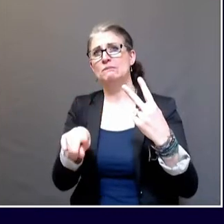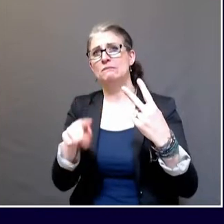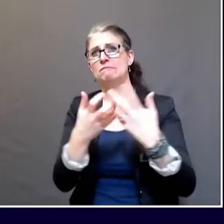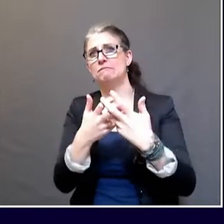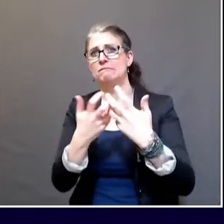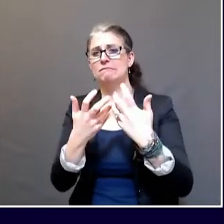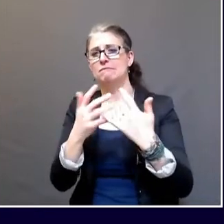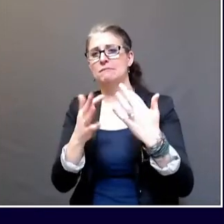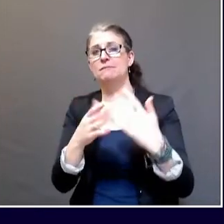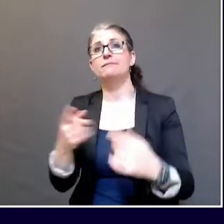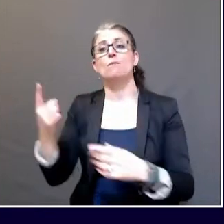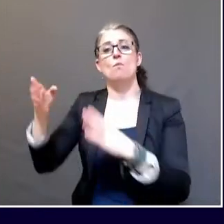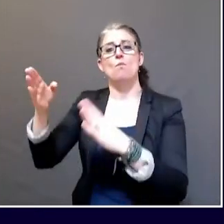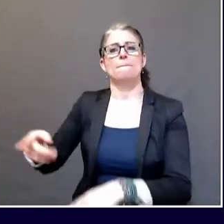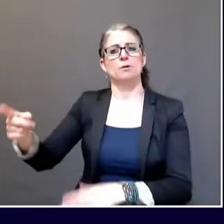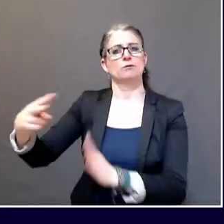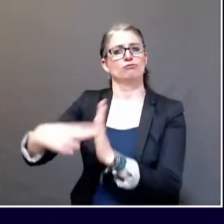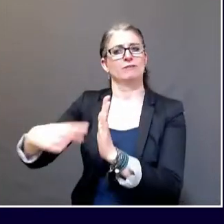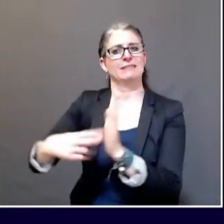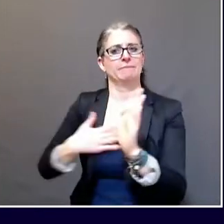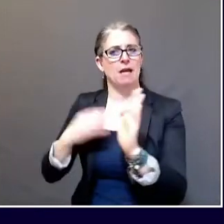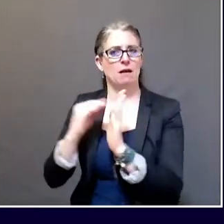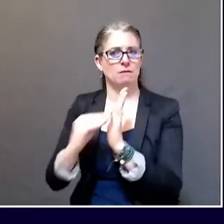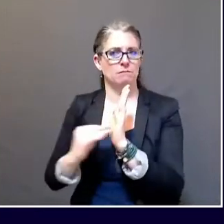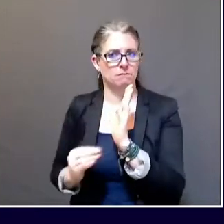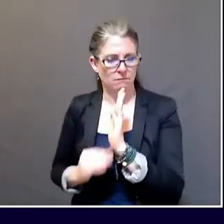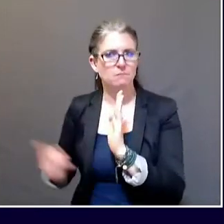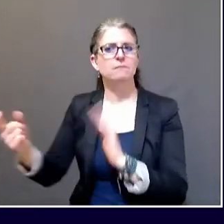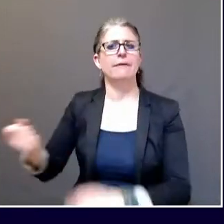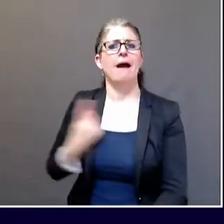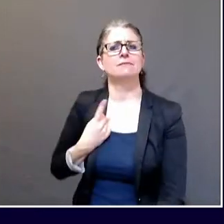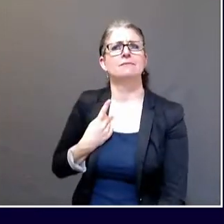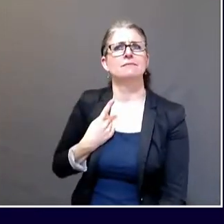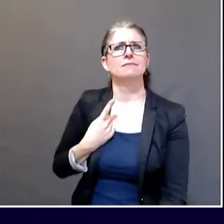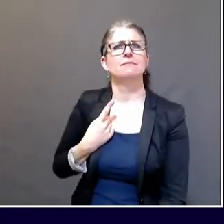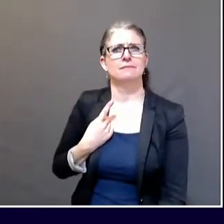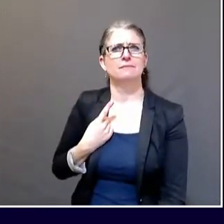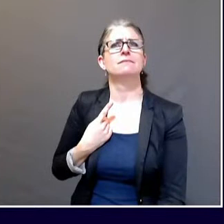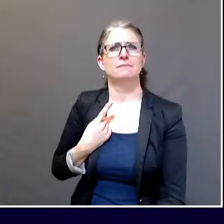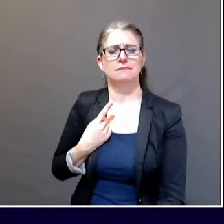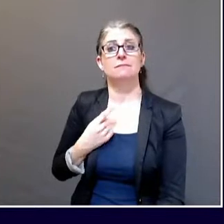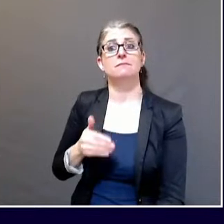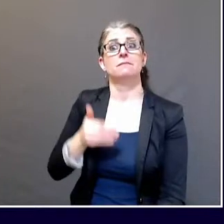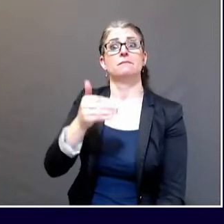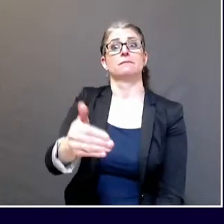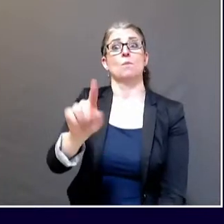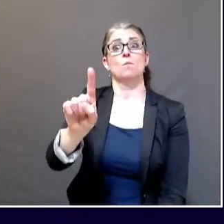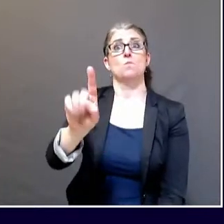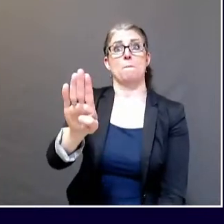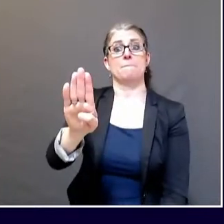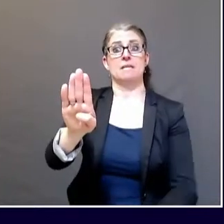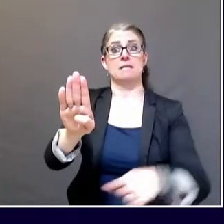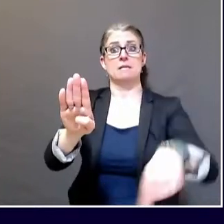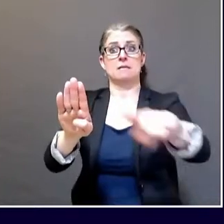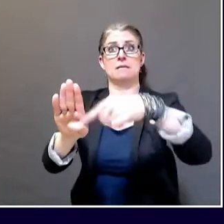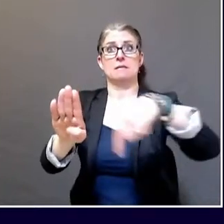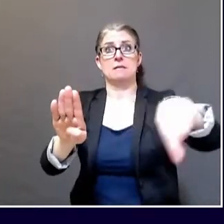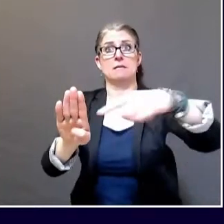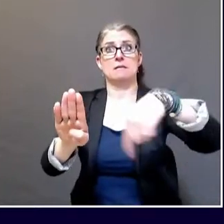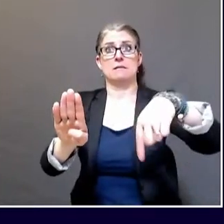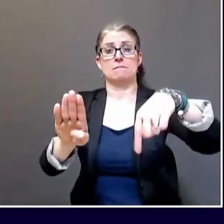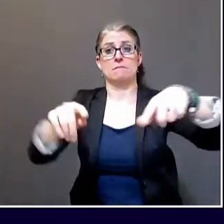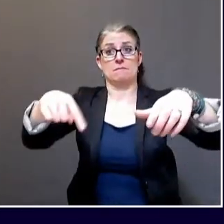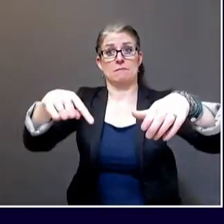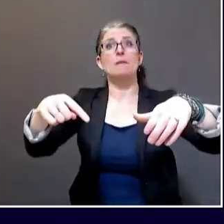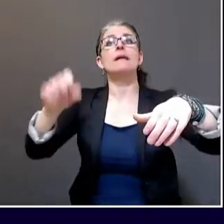Phase 1B also includes people who are in their 60s with high risk health conditions, but there doesn't